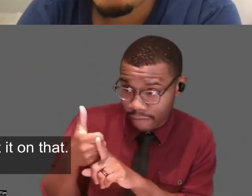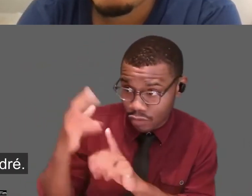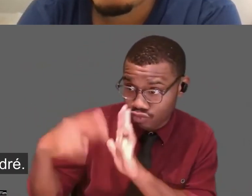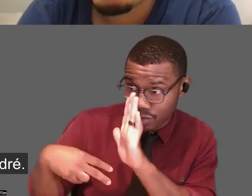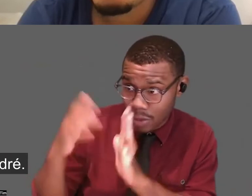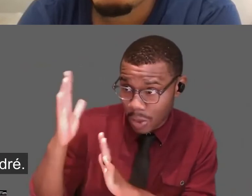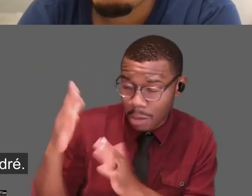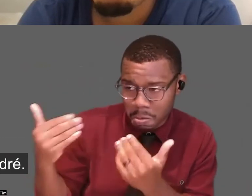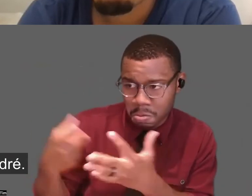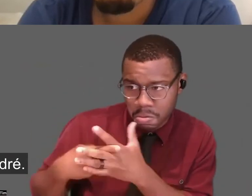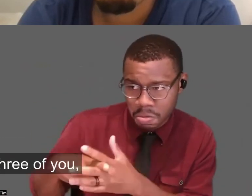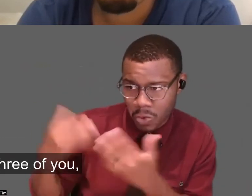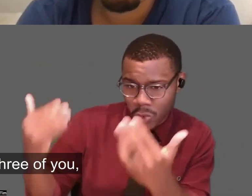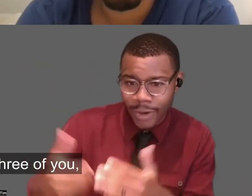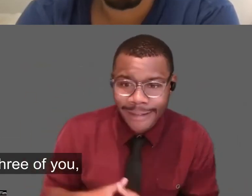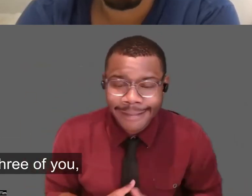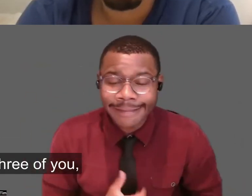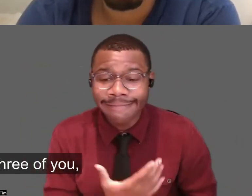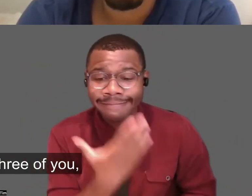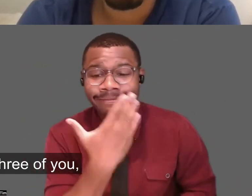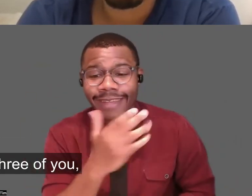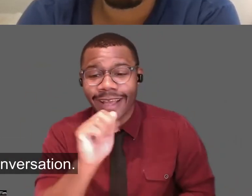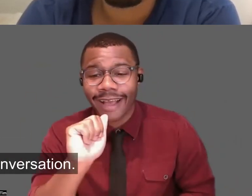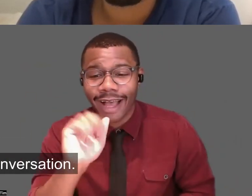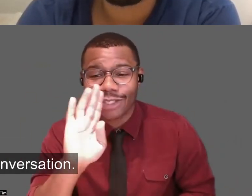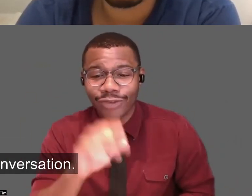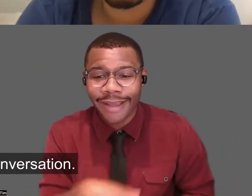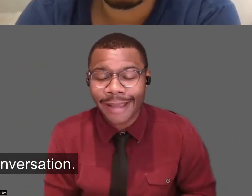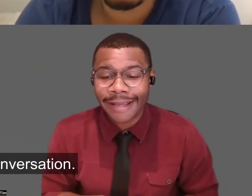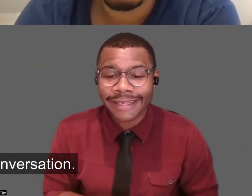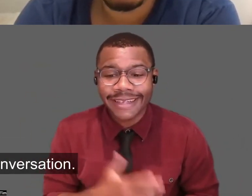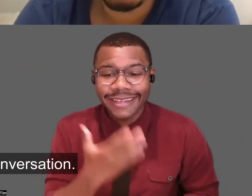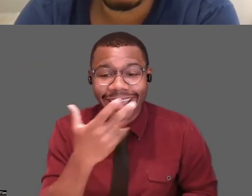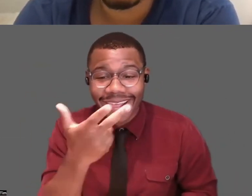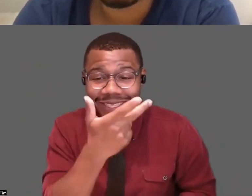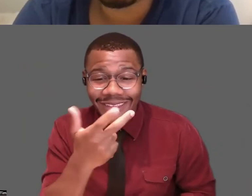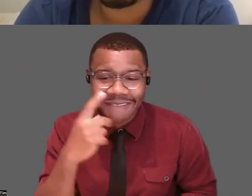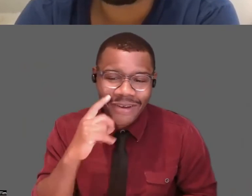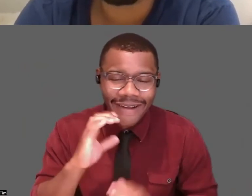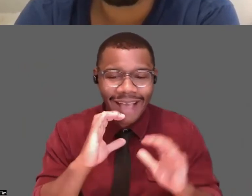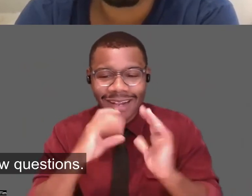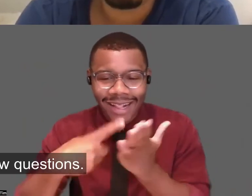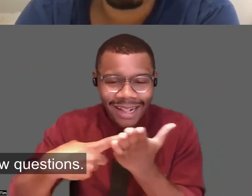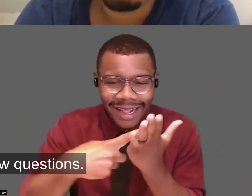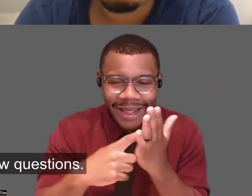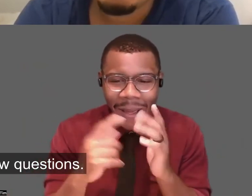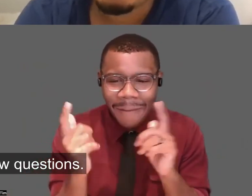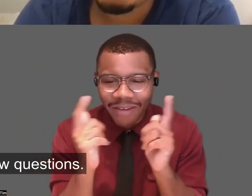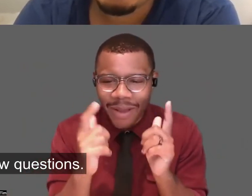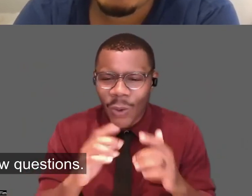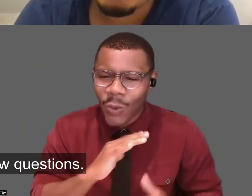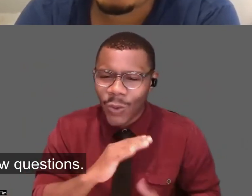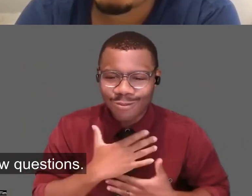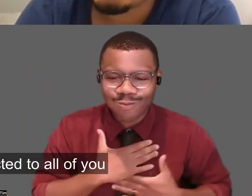that. Thanks, Andre. And thank you, all three of you, for this amazing conversation. So we do have a